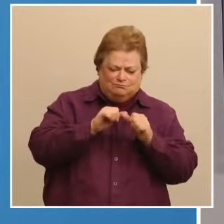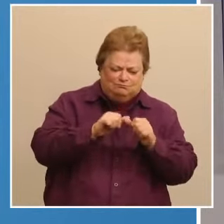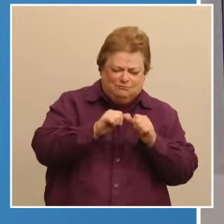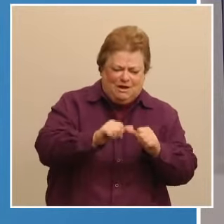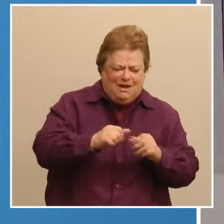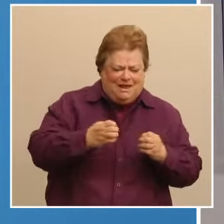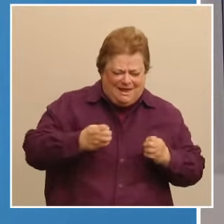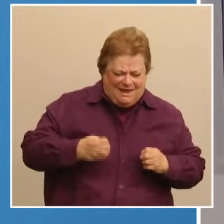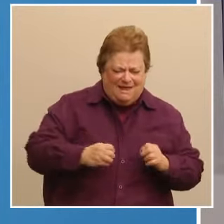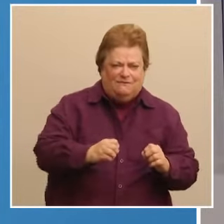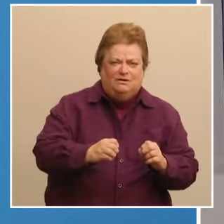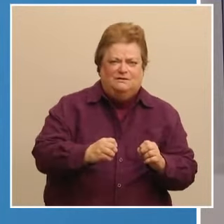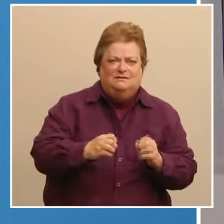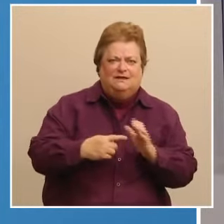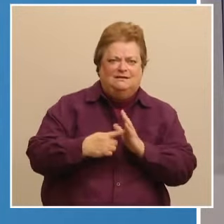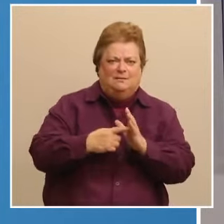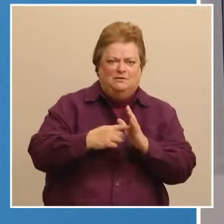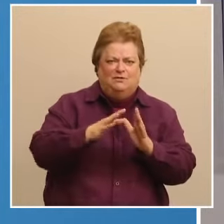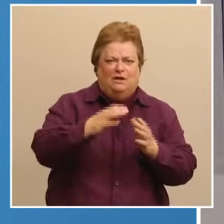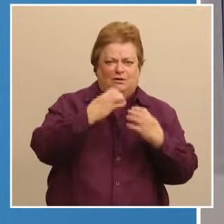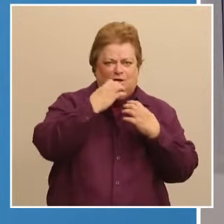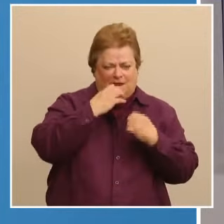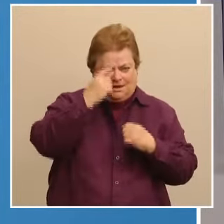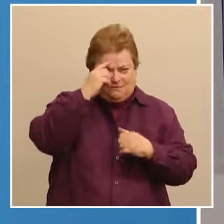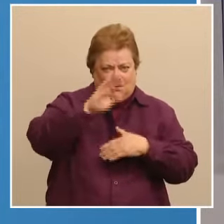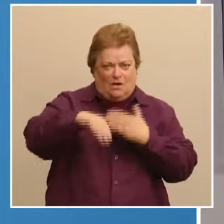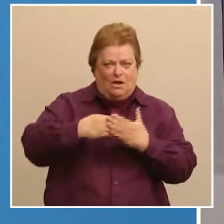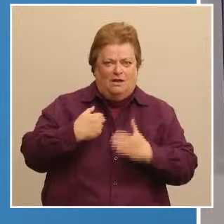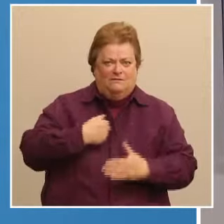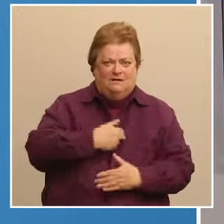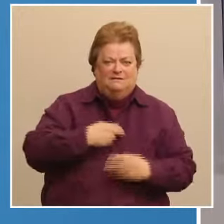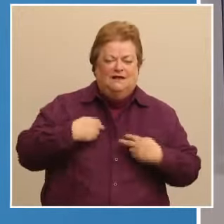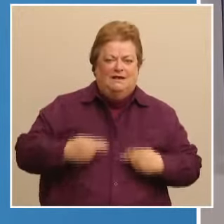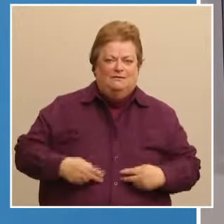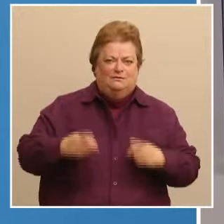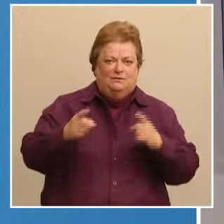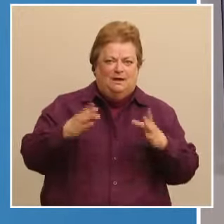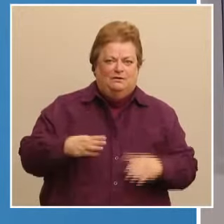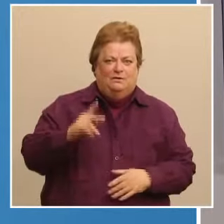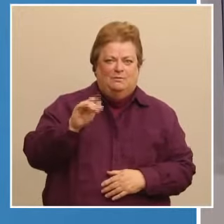demonstrate her care for us all. Health Director Pat Lopez.